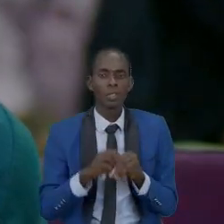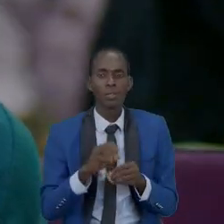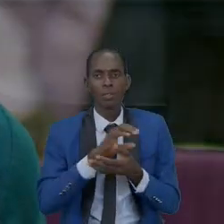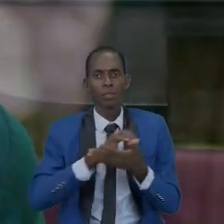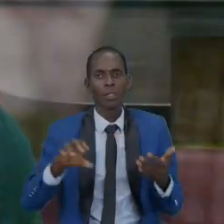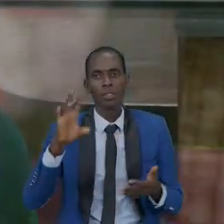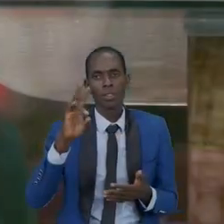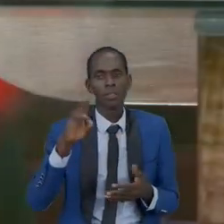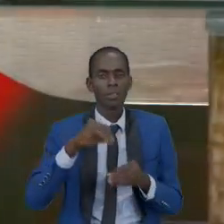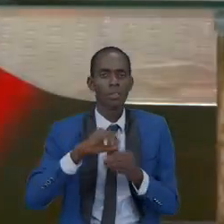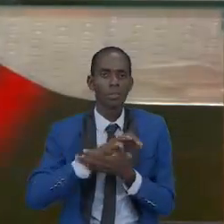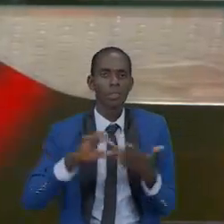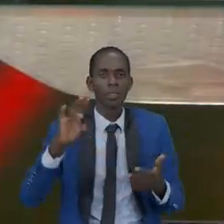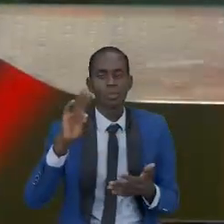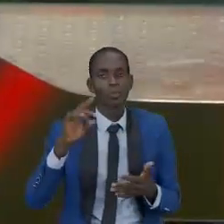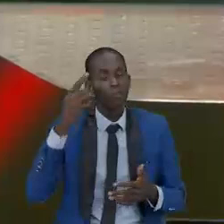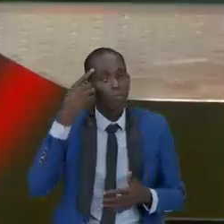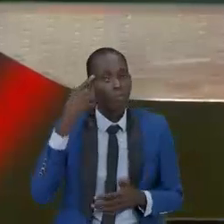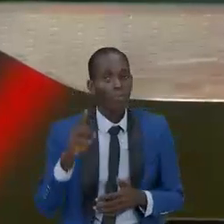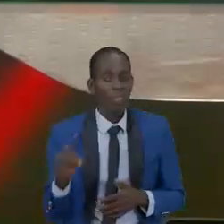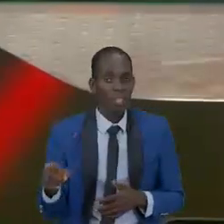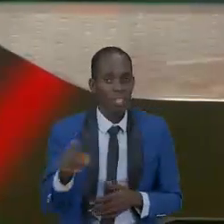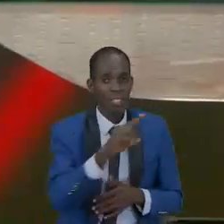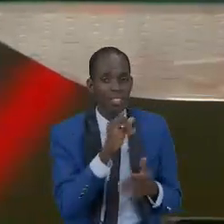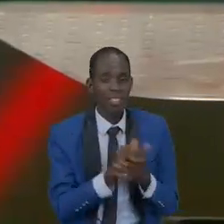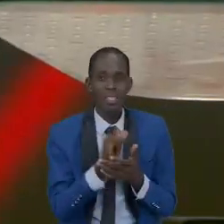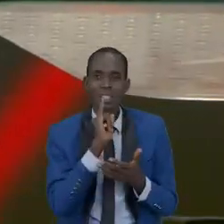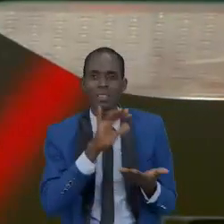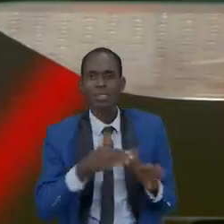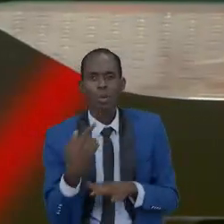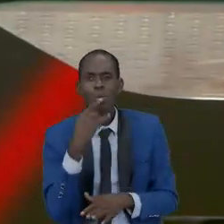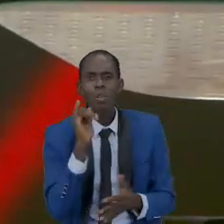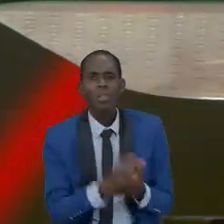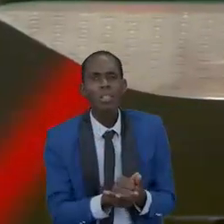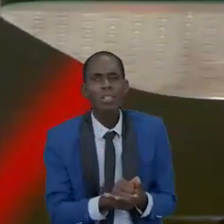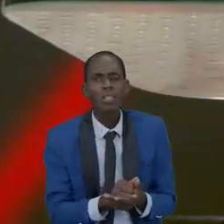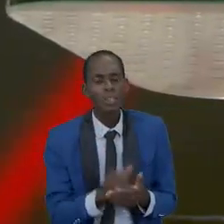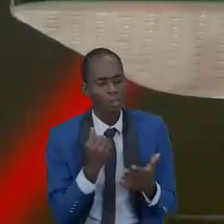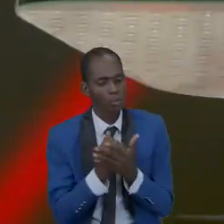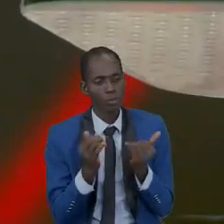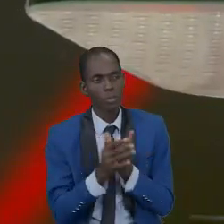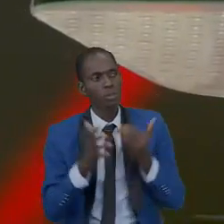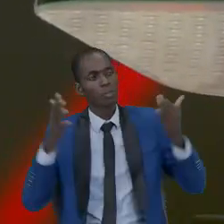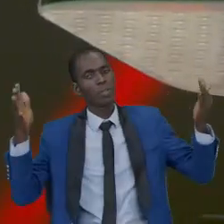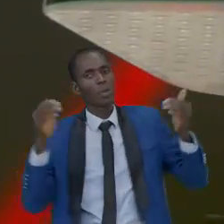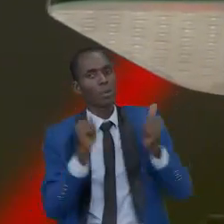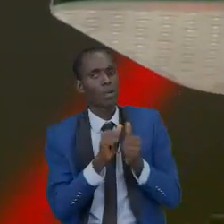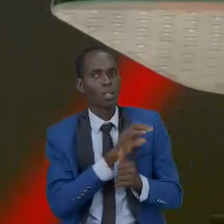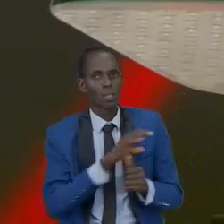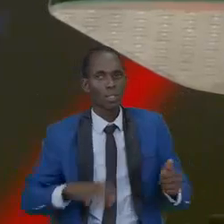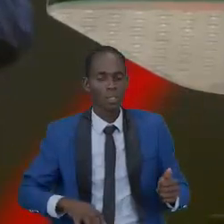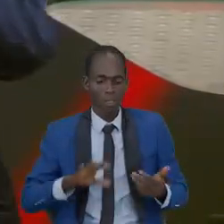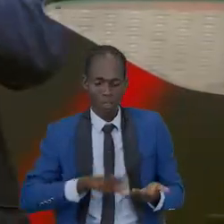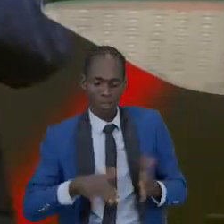verse 7 it says, for he that is dead, who is that? crucified with Christ, dead